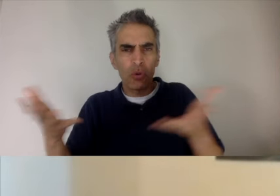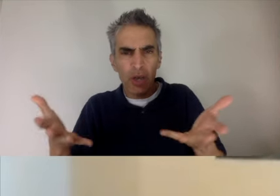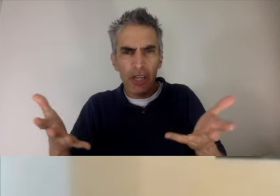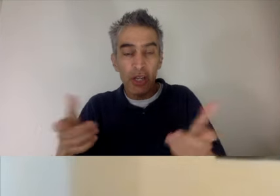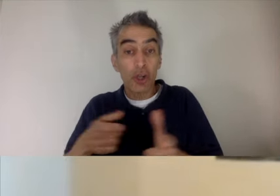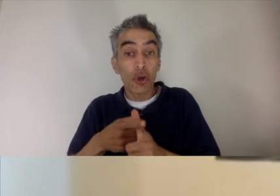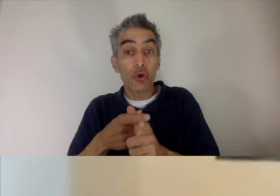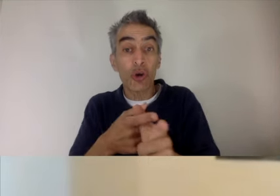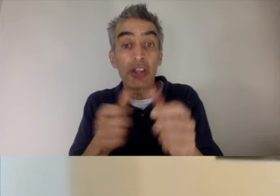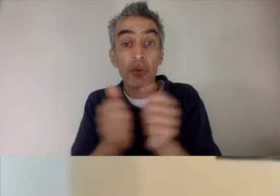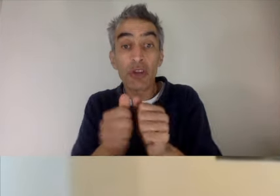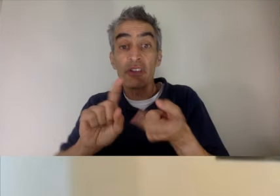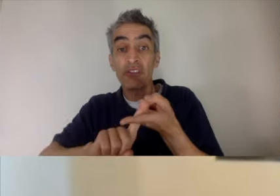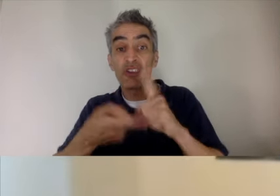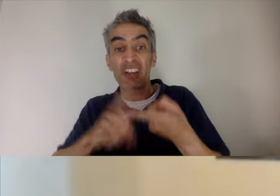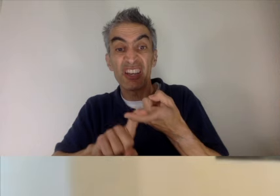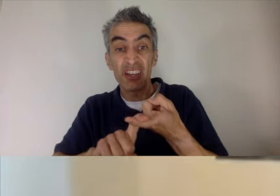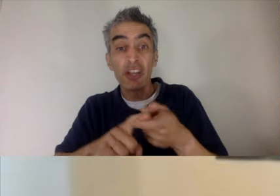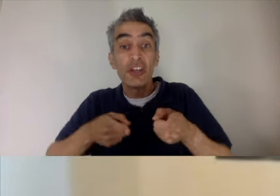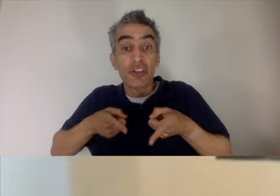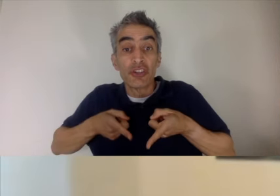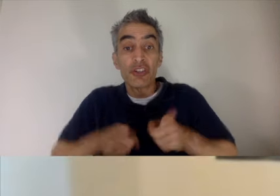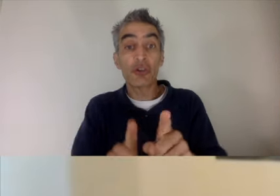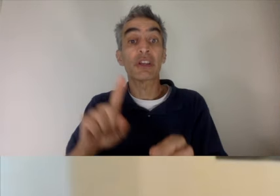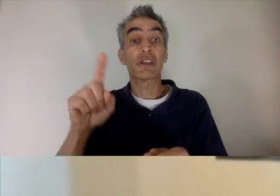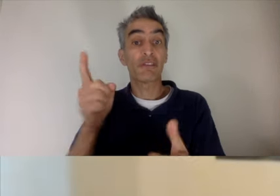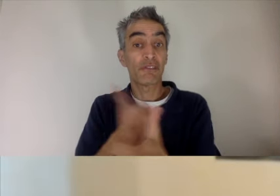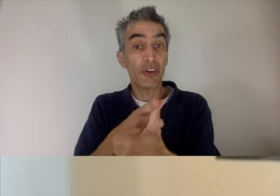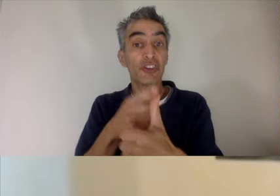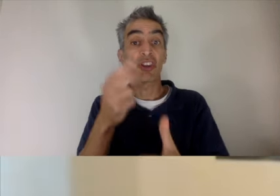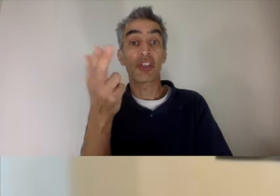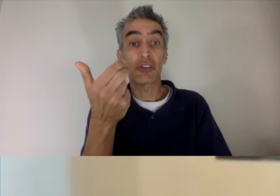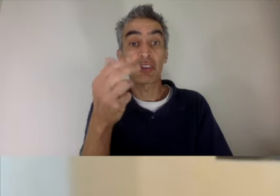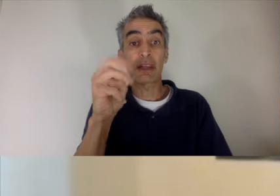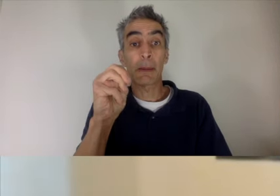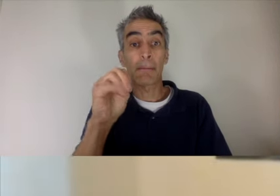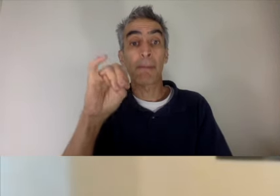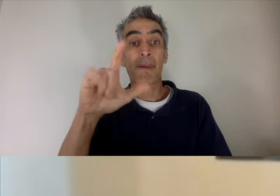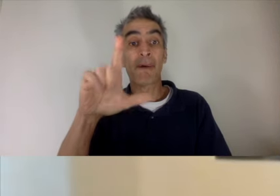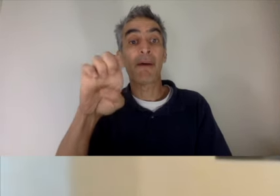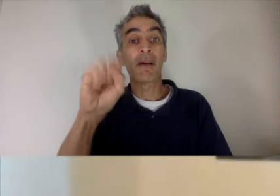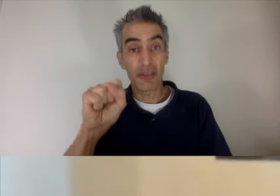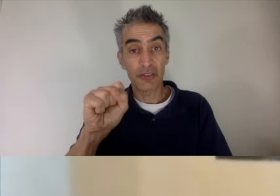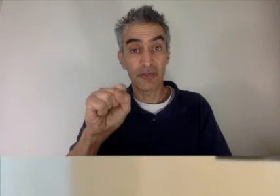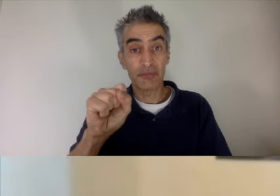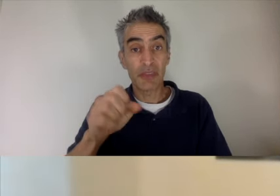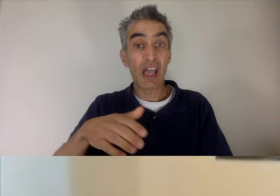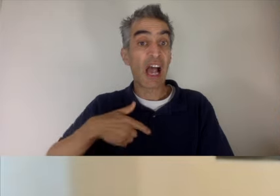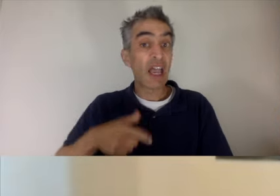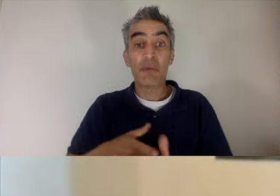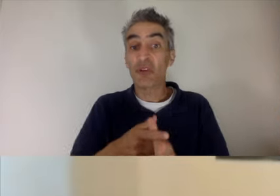energy gels ready. I had one friend there that I was going to run with. And I felt pretty good